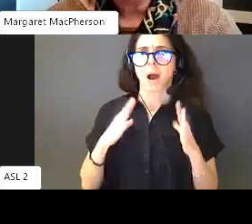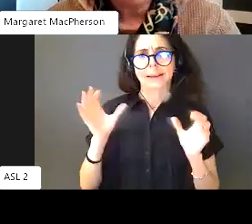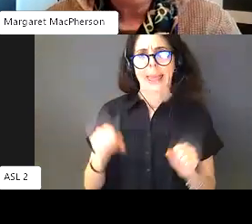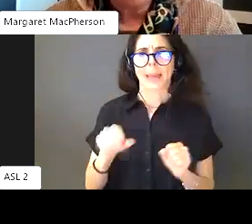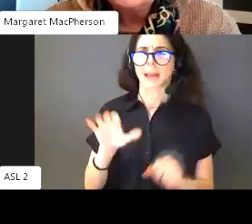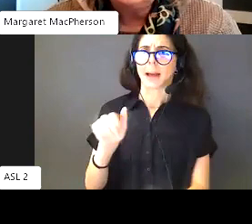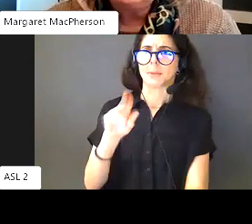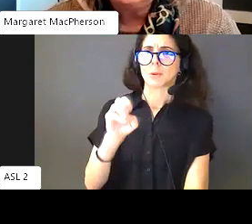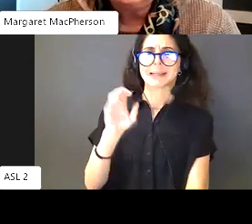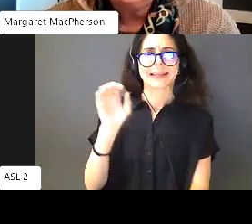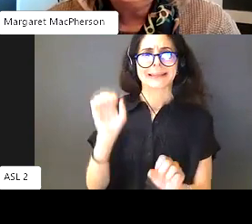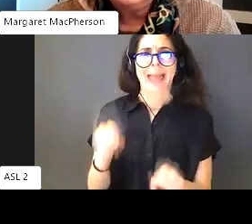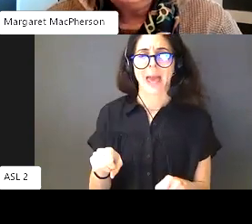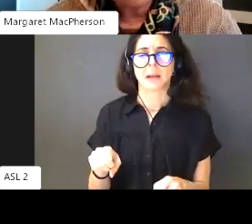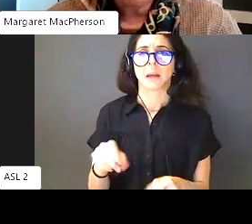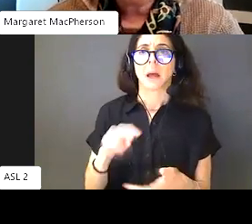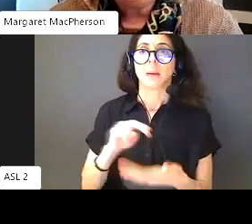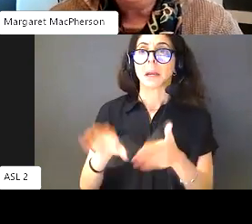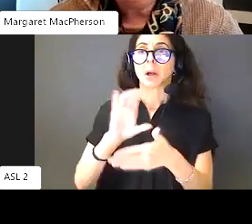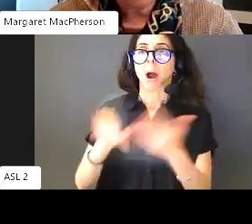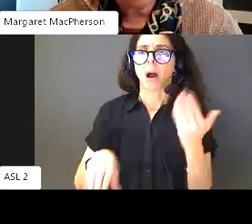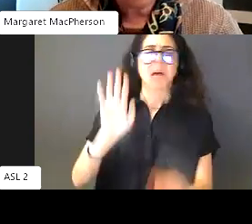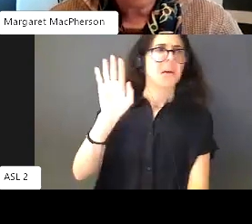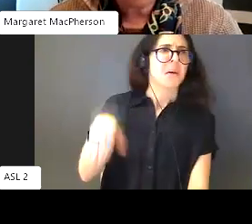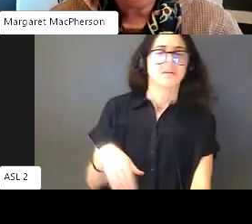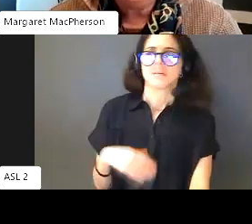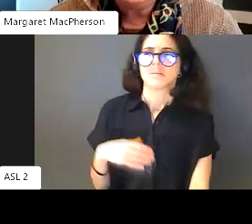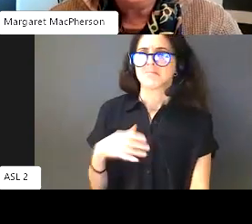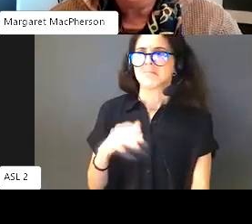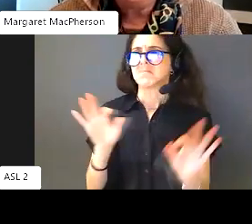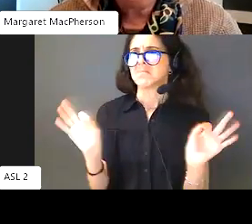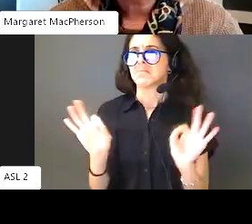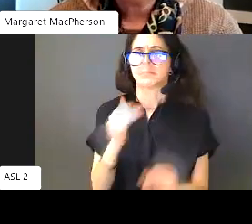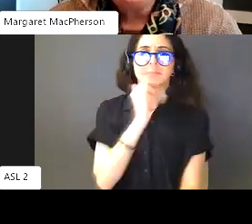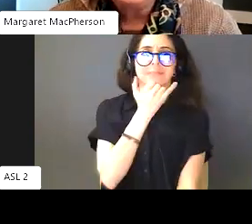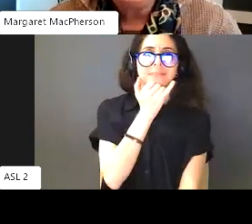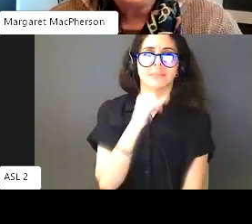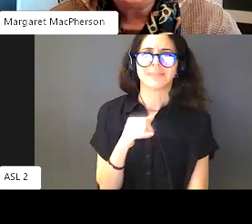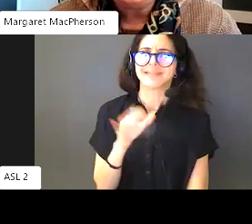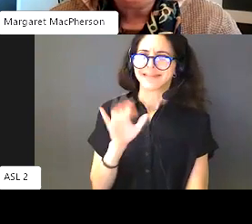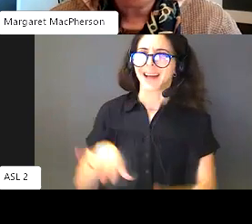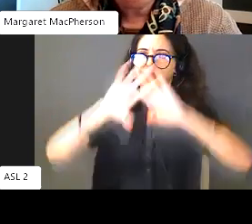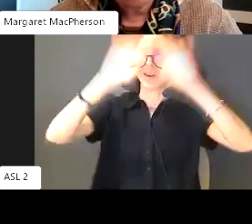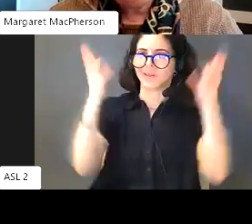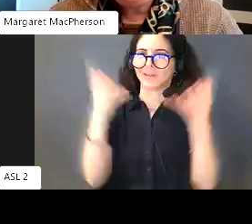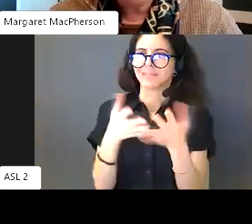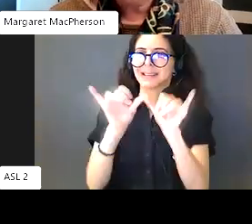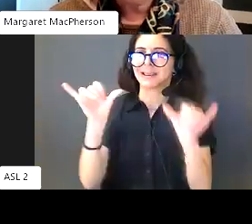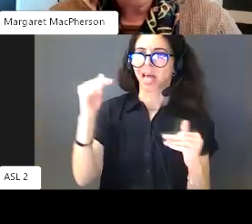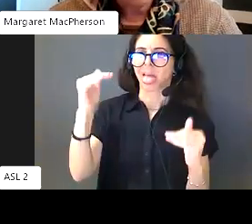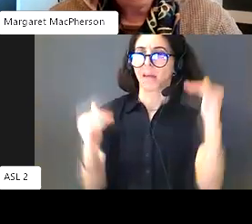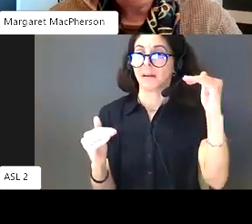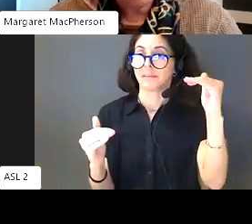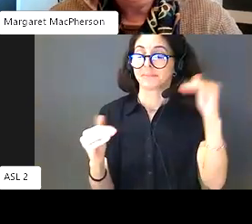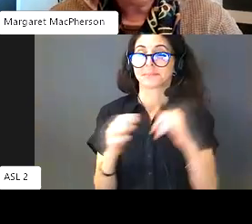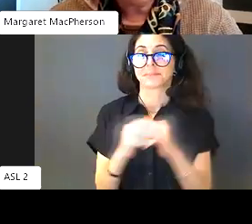to the overlooking of consequences. This is part of the sort of the larger systemic inequities. You